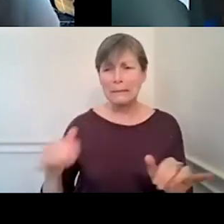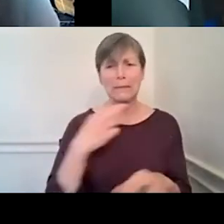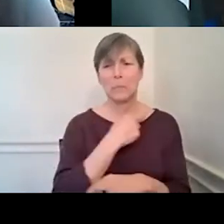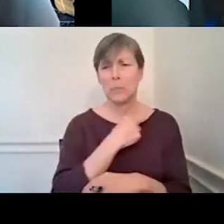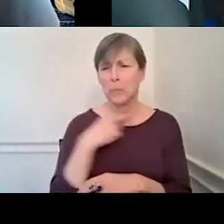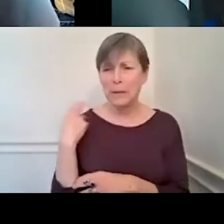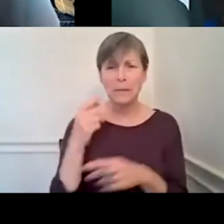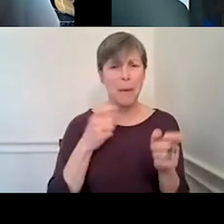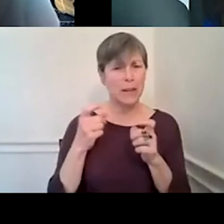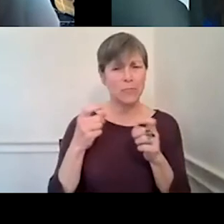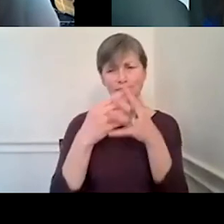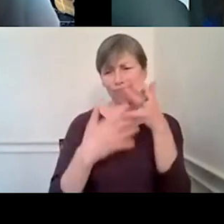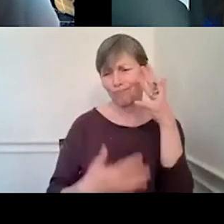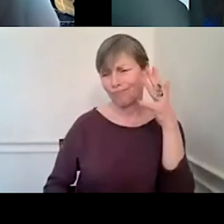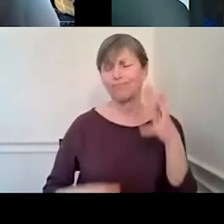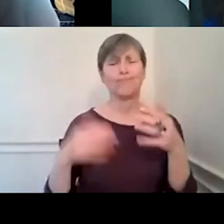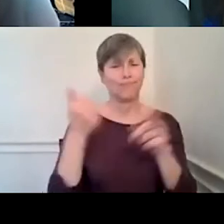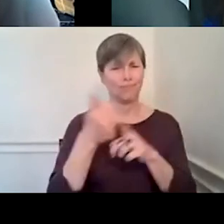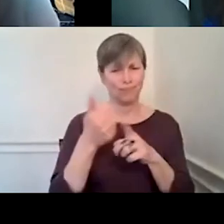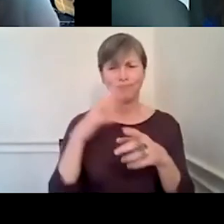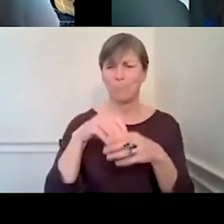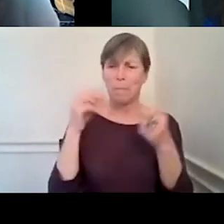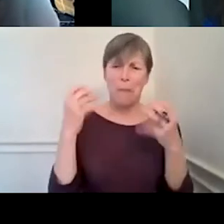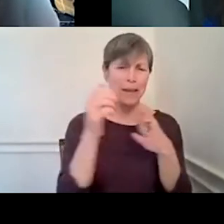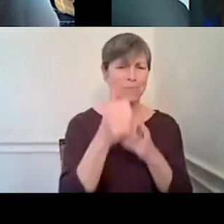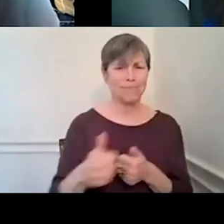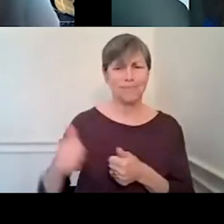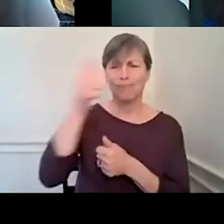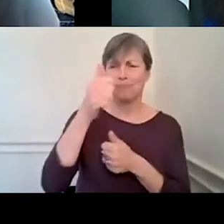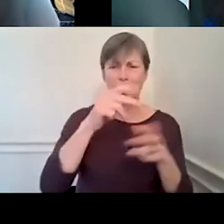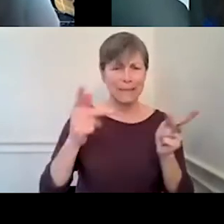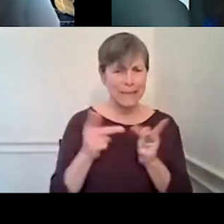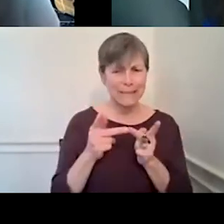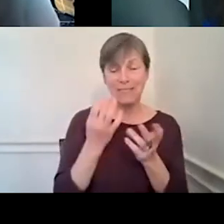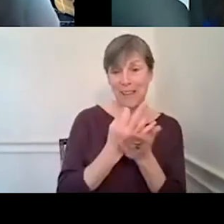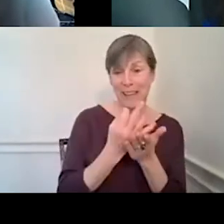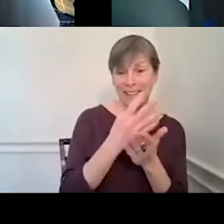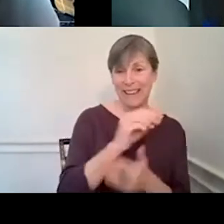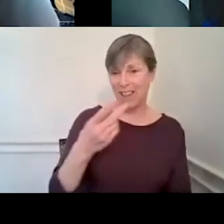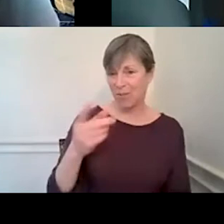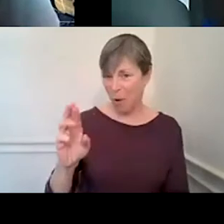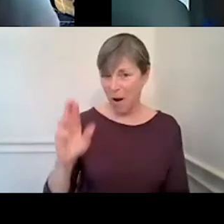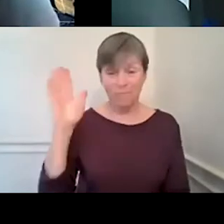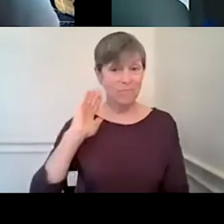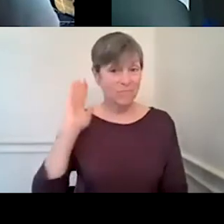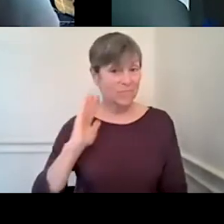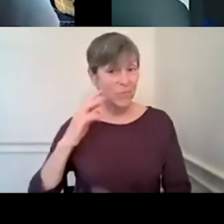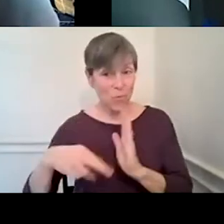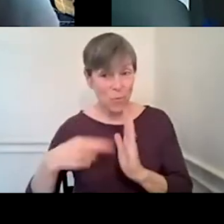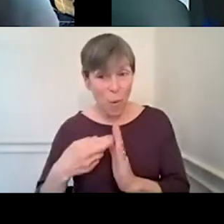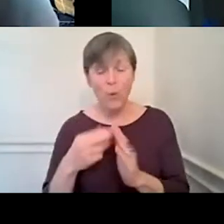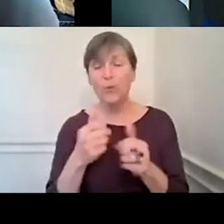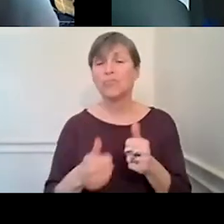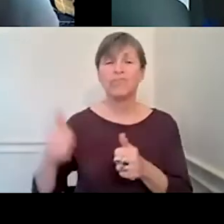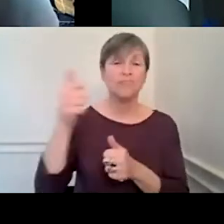strategy, and has held a range of leadership positions in finance and human resources. Her previous roles include head of the control unit, charged with fostering